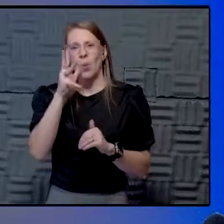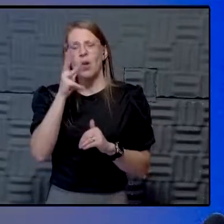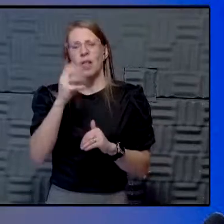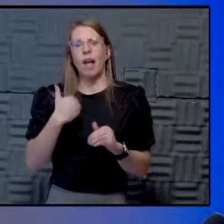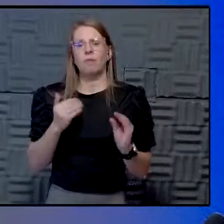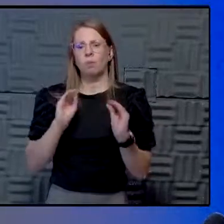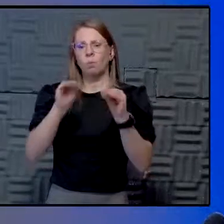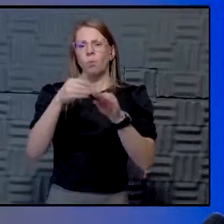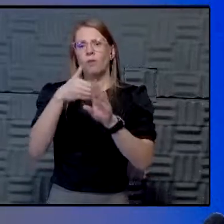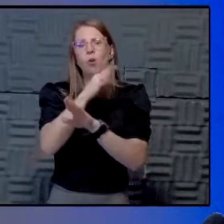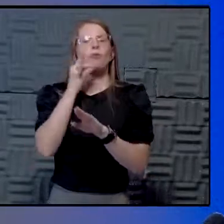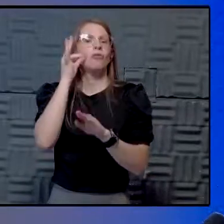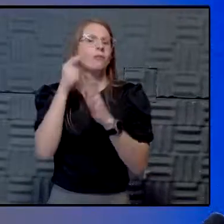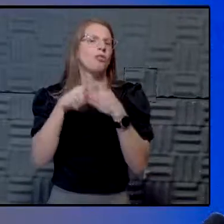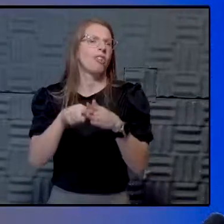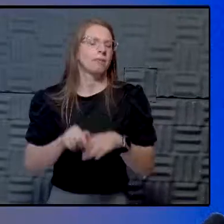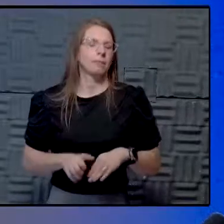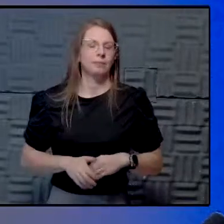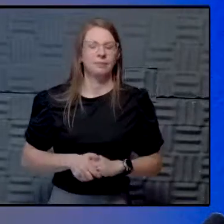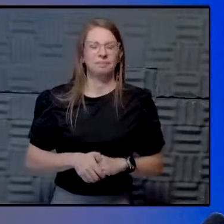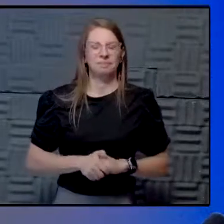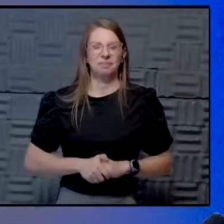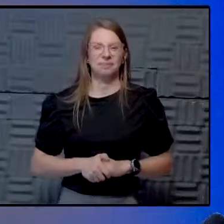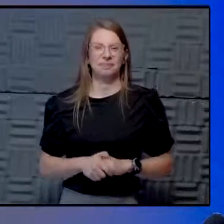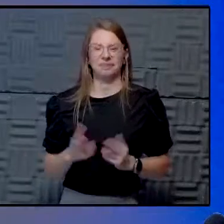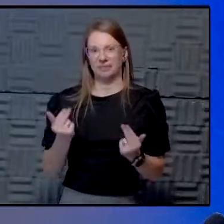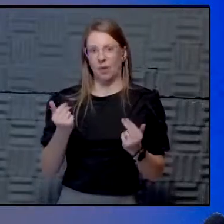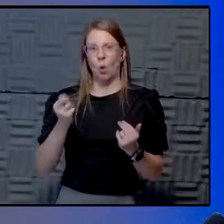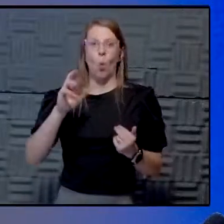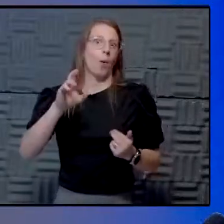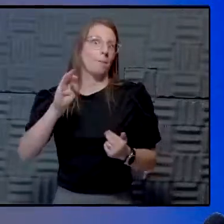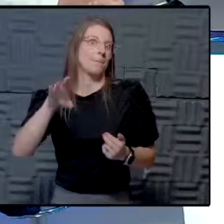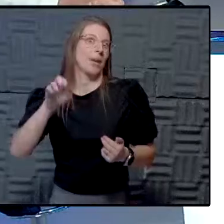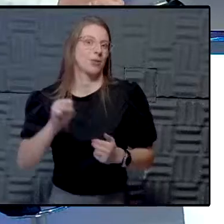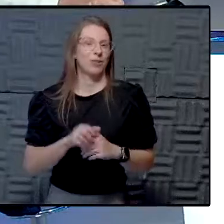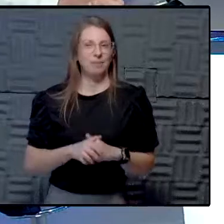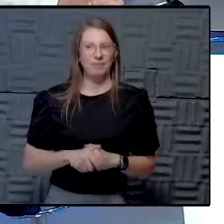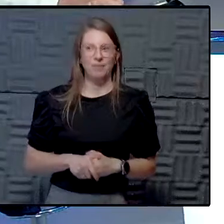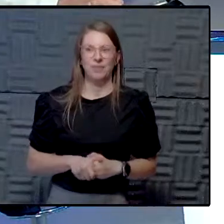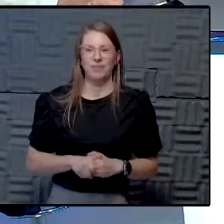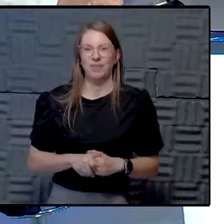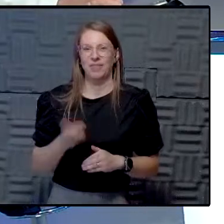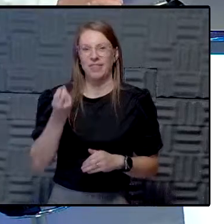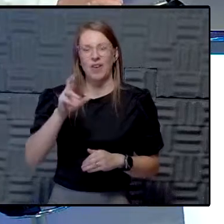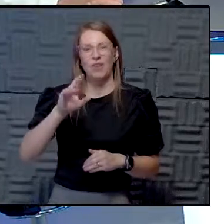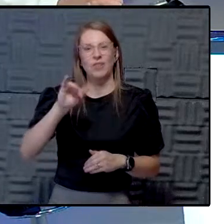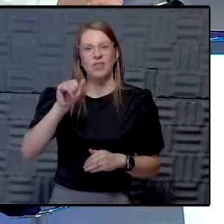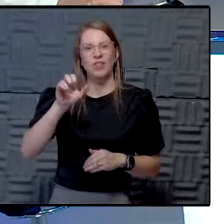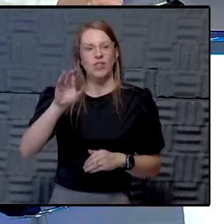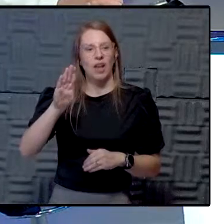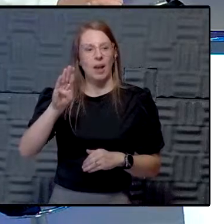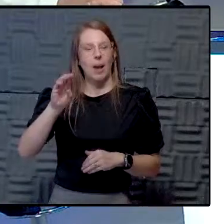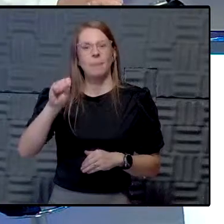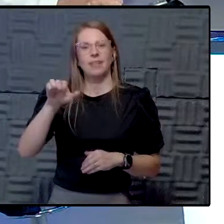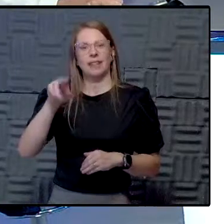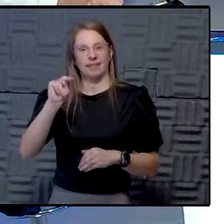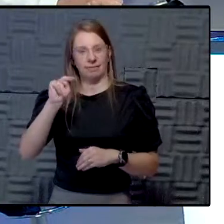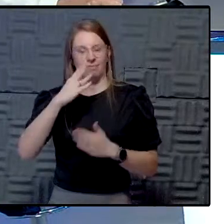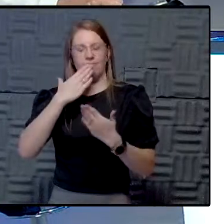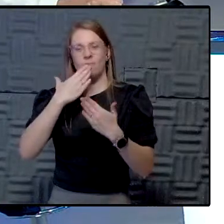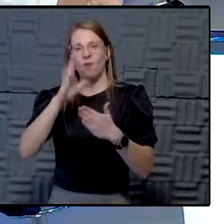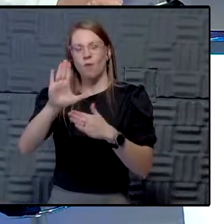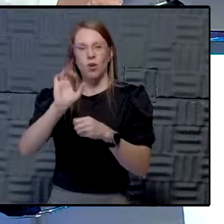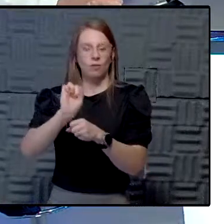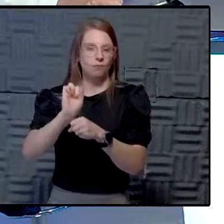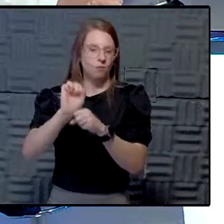them put in before the Chiefs start, though. Yeah, or the Bears. All right, Dr. Jacobsen, thank you for all your great work